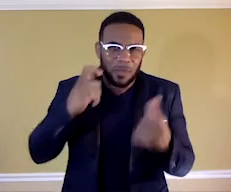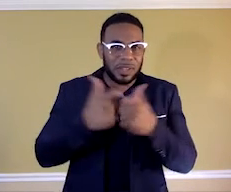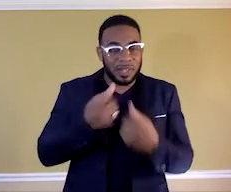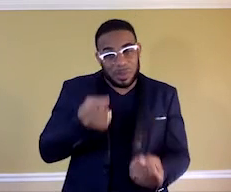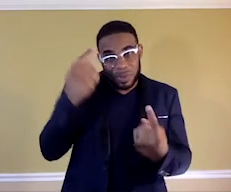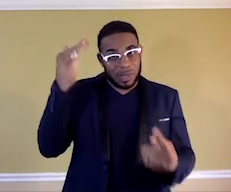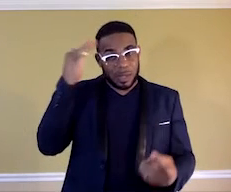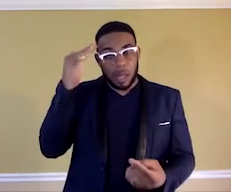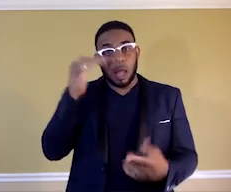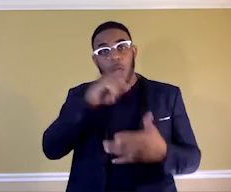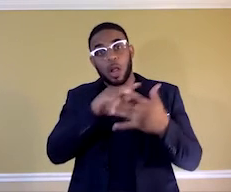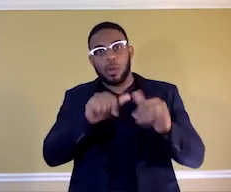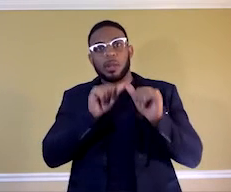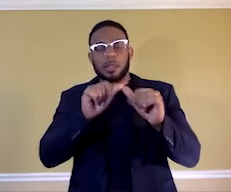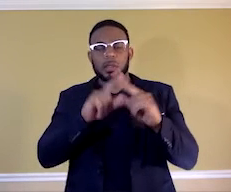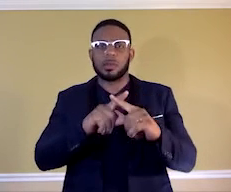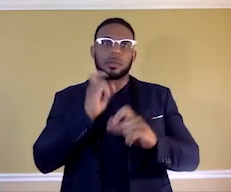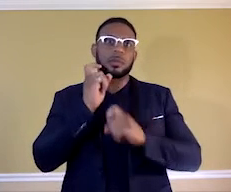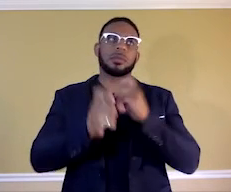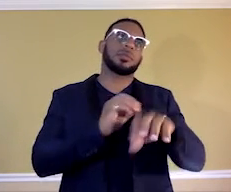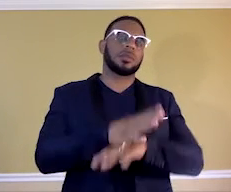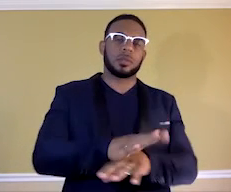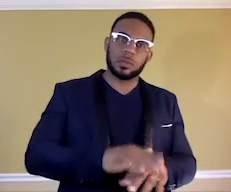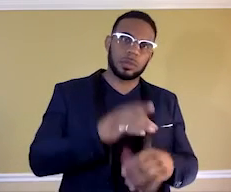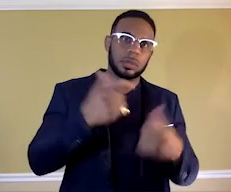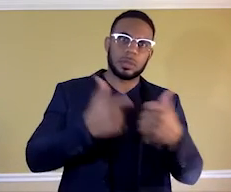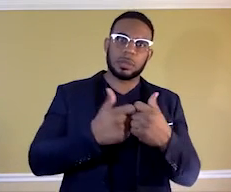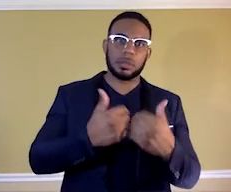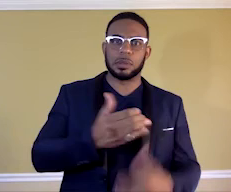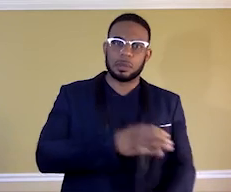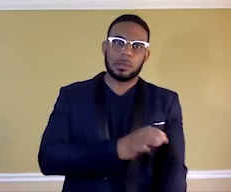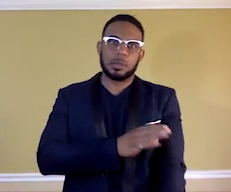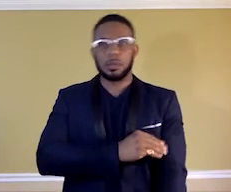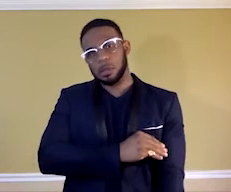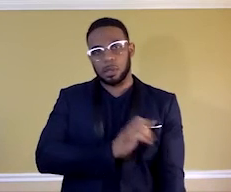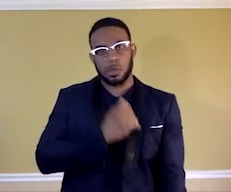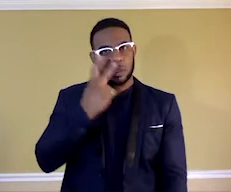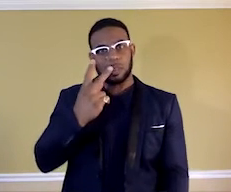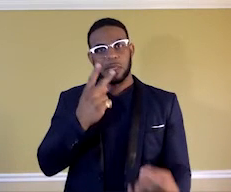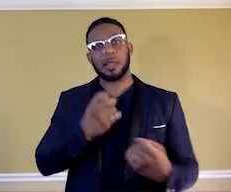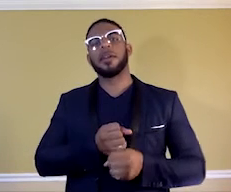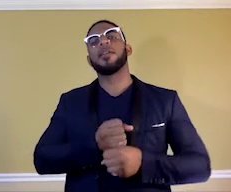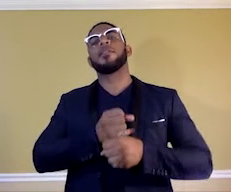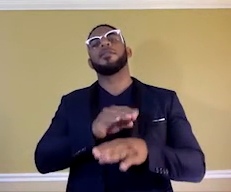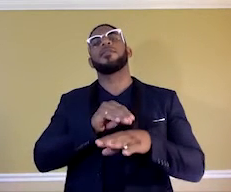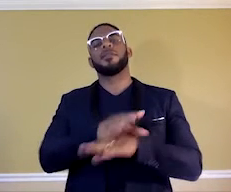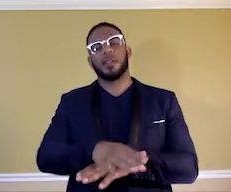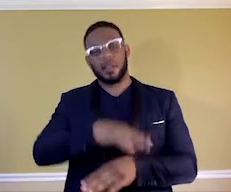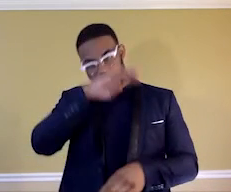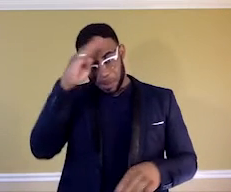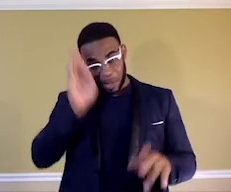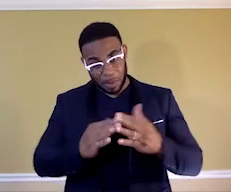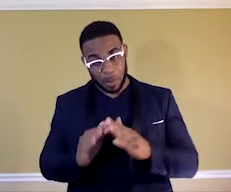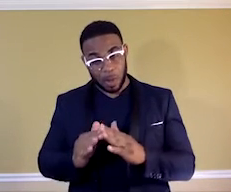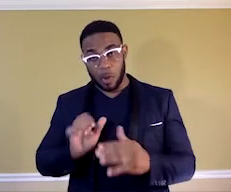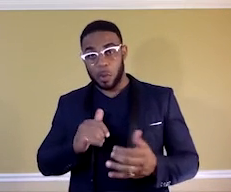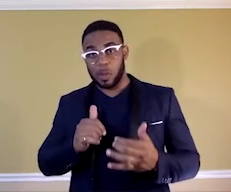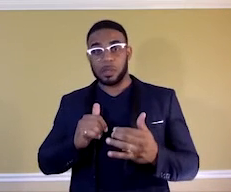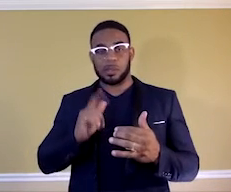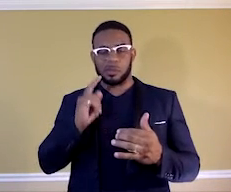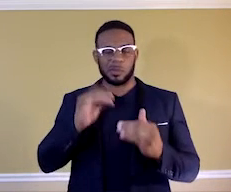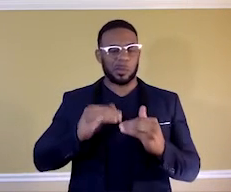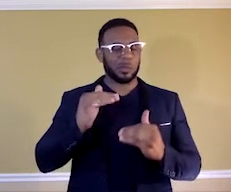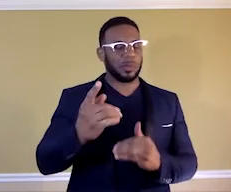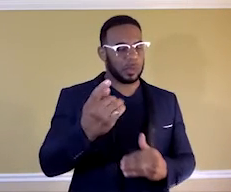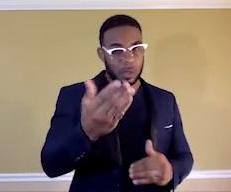literacy, those continue to contribute to the technical disempowerment we're seeing affecting the Black community. But we should take it a step